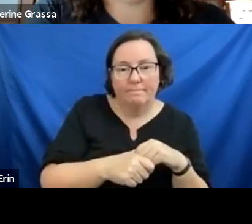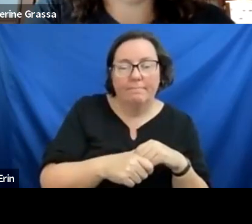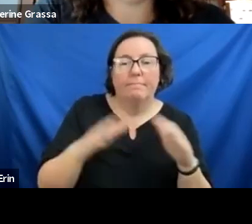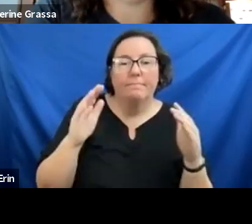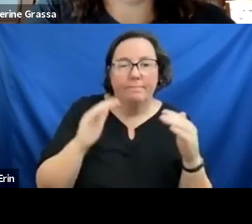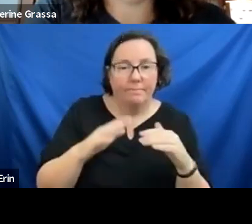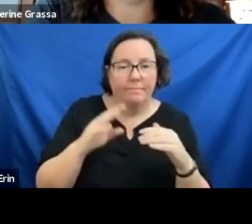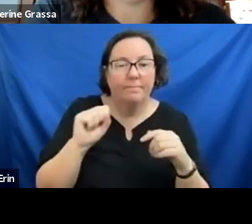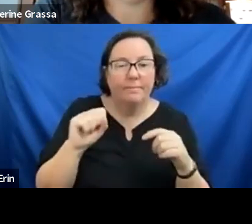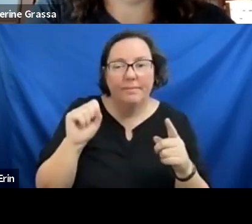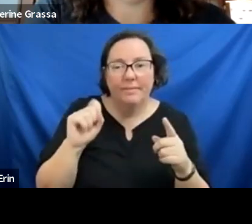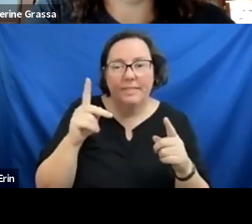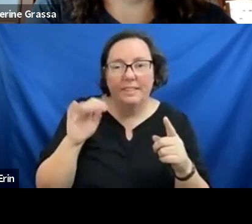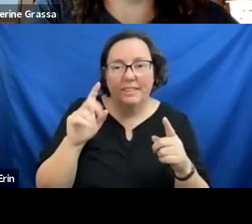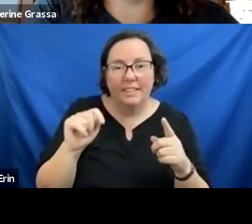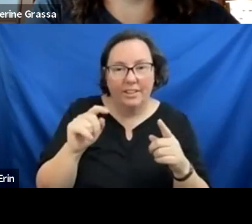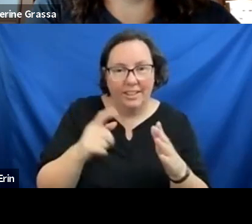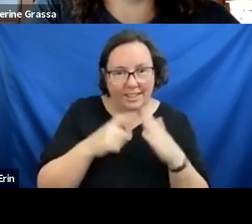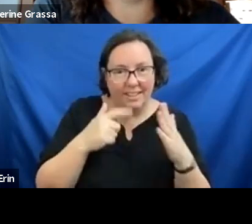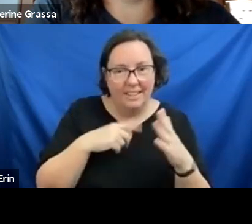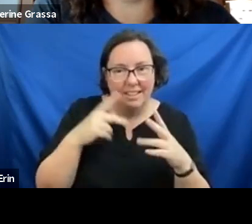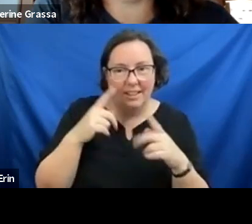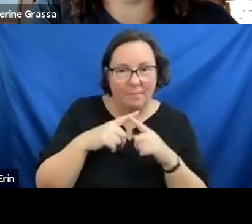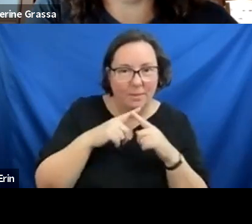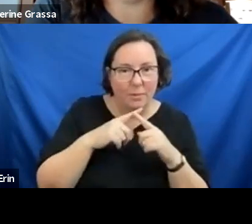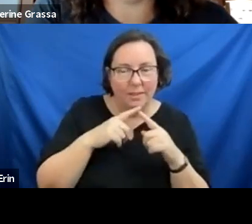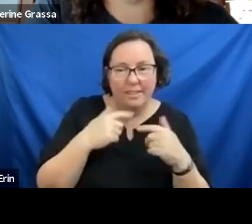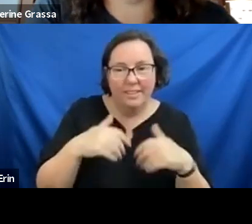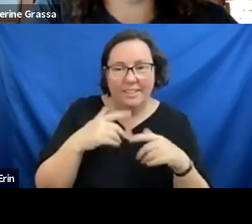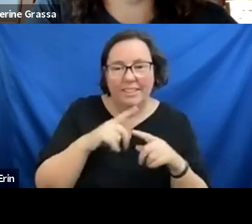Ms. Skerritt insisted that I go on mute.